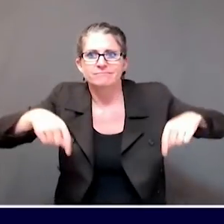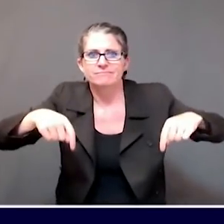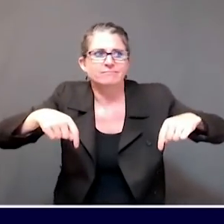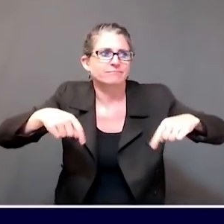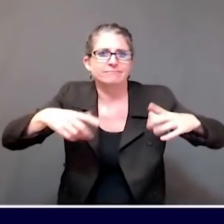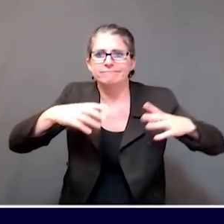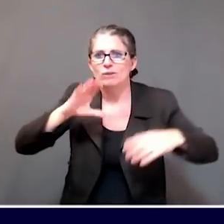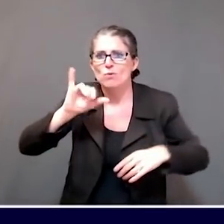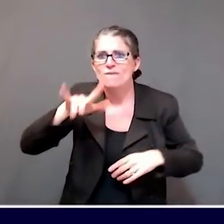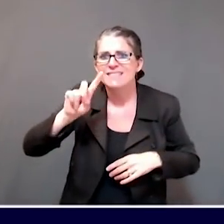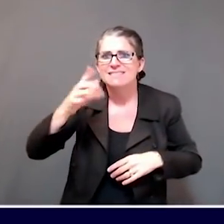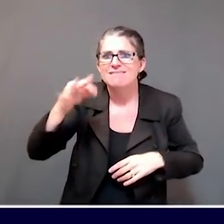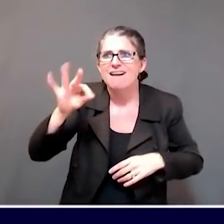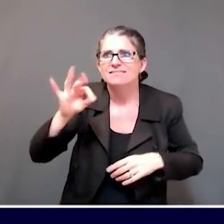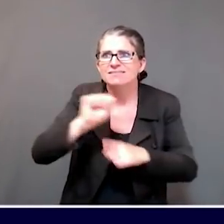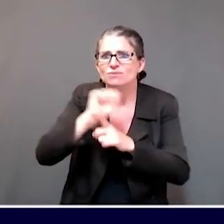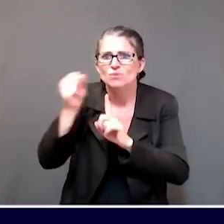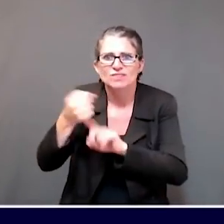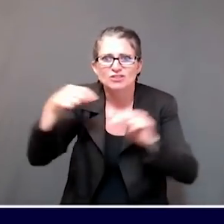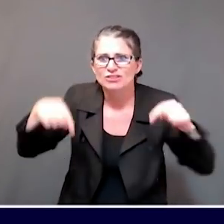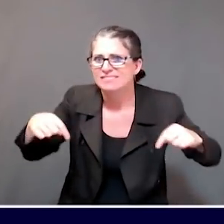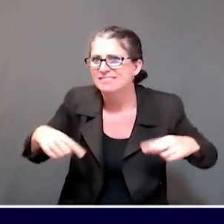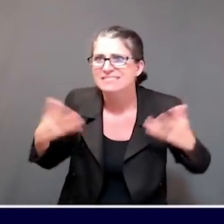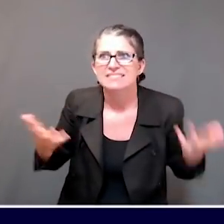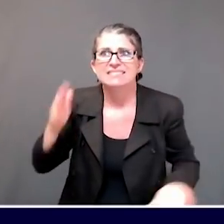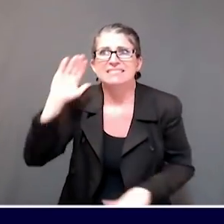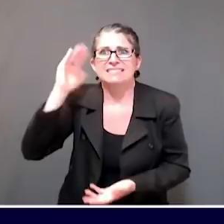any additional CARES Act funding?